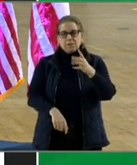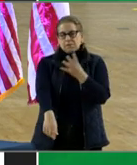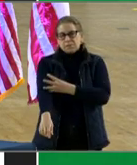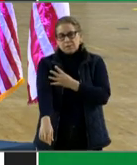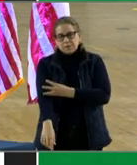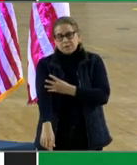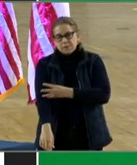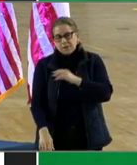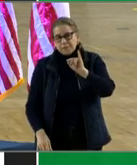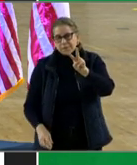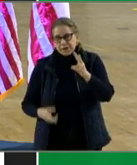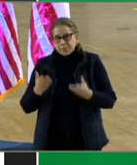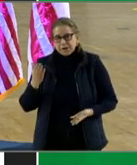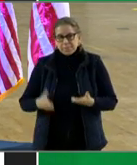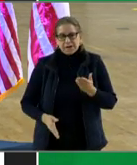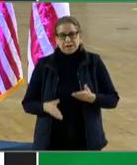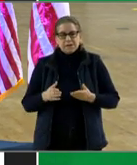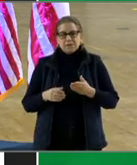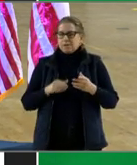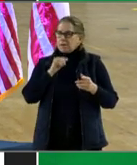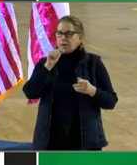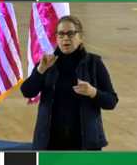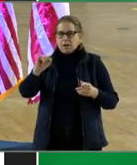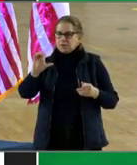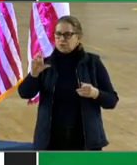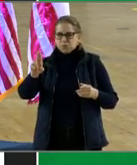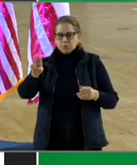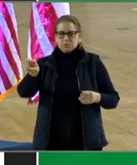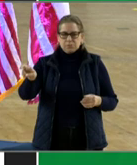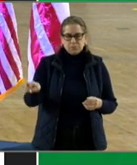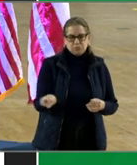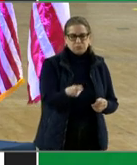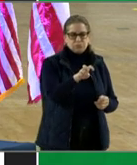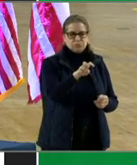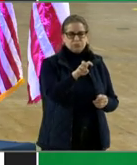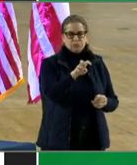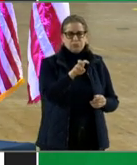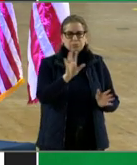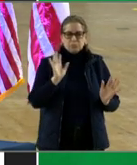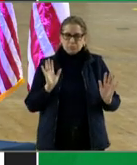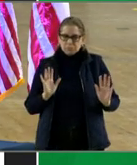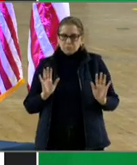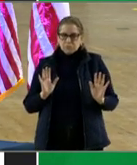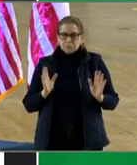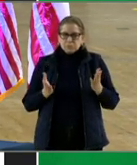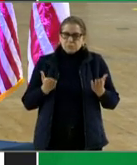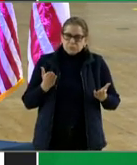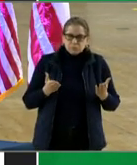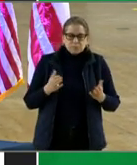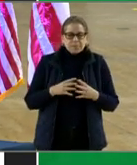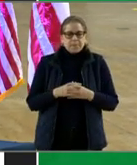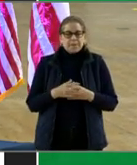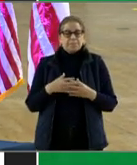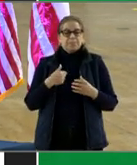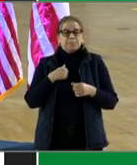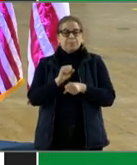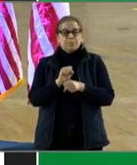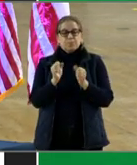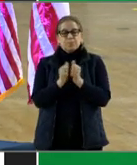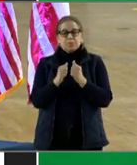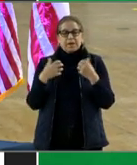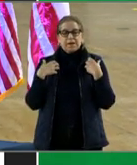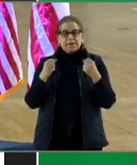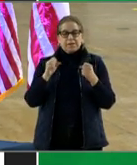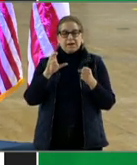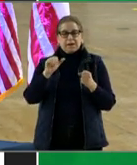of intensive care services. And so our model is built on working with the healthcare facilities to understand